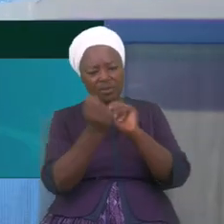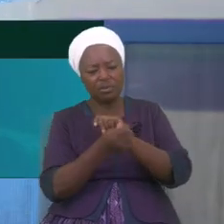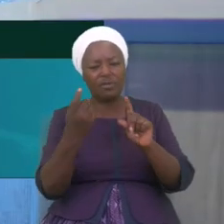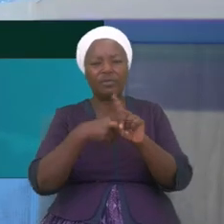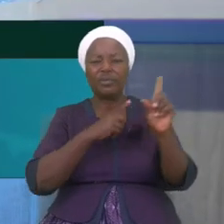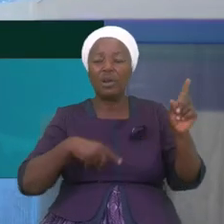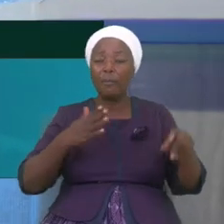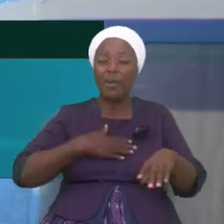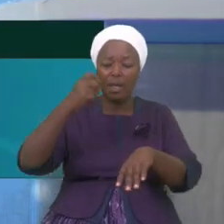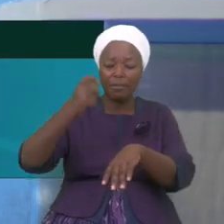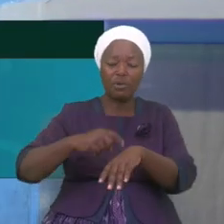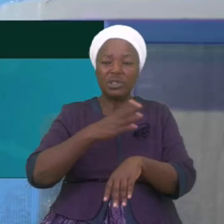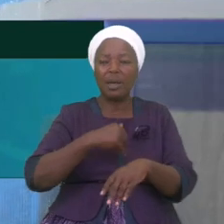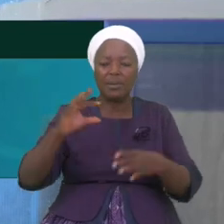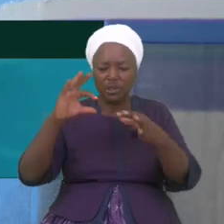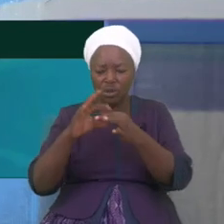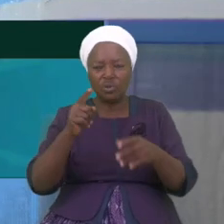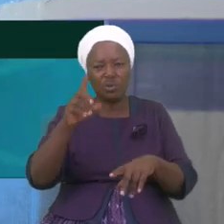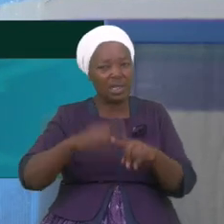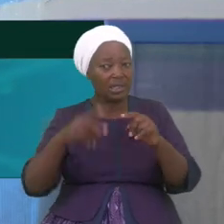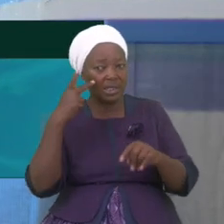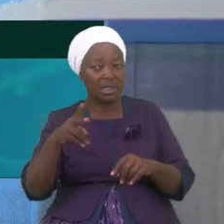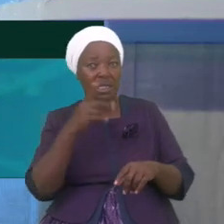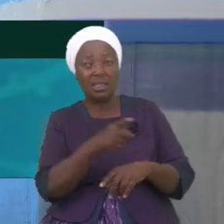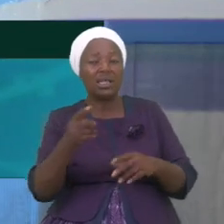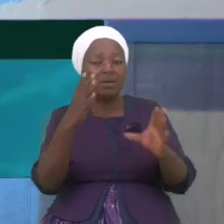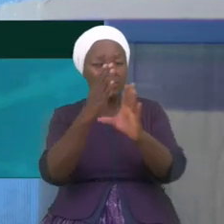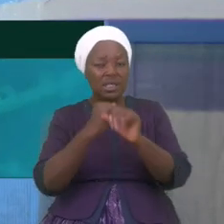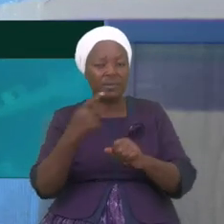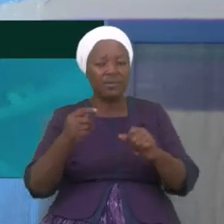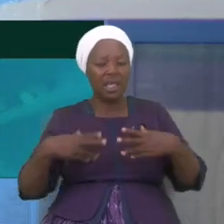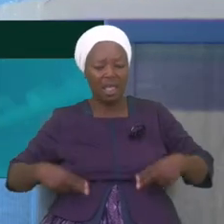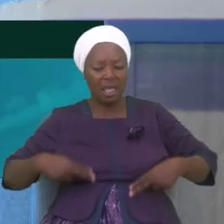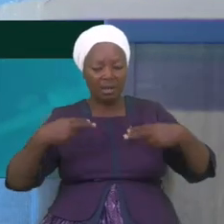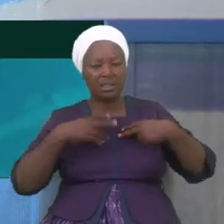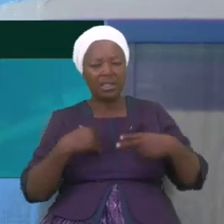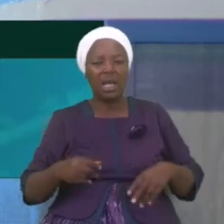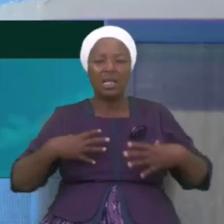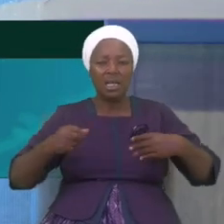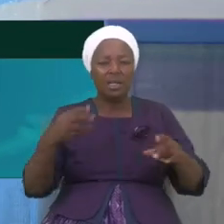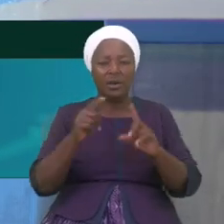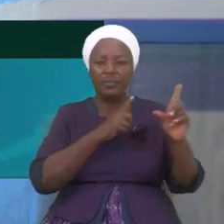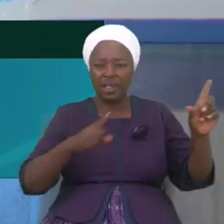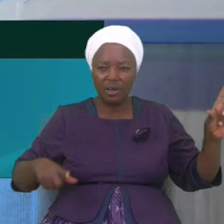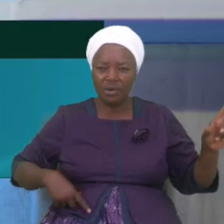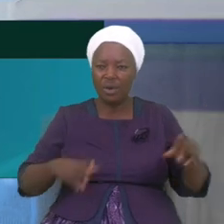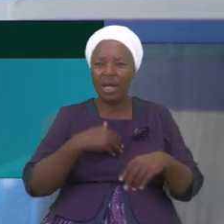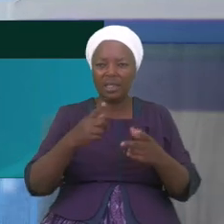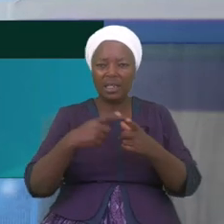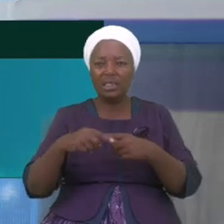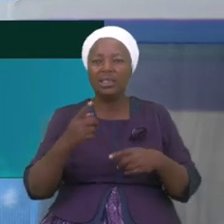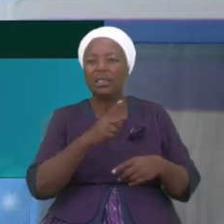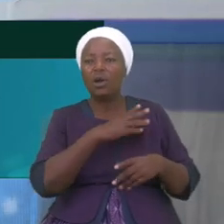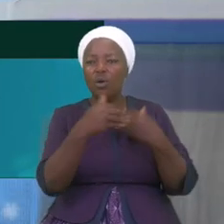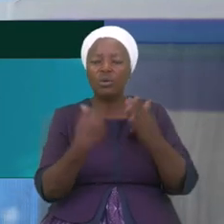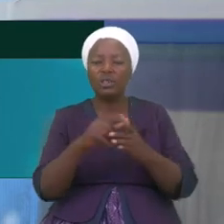bones and joints, you cannot see, they receive the health and the healing of the Lord. And then your lungs and your